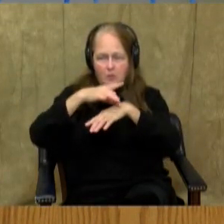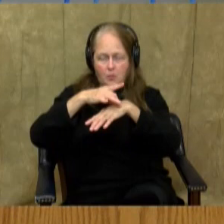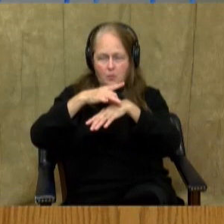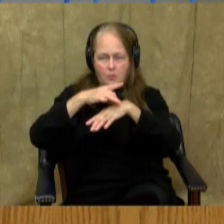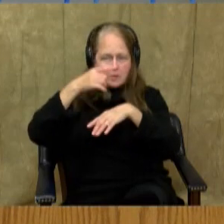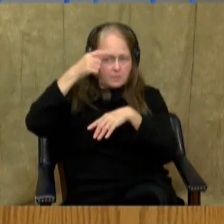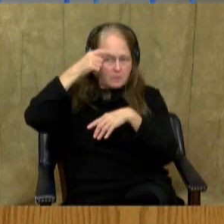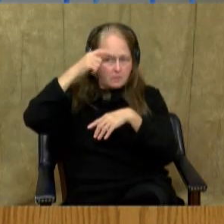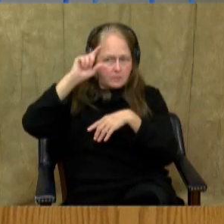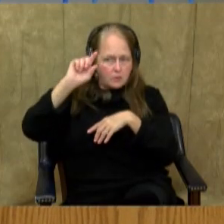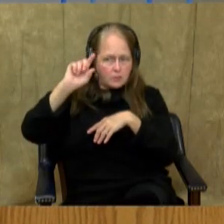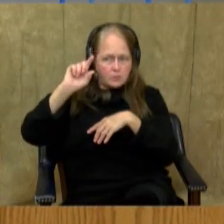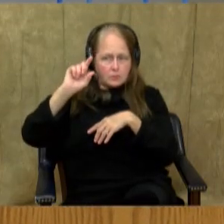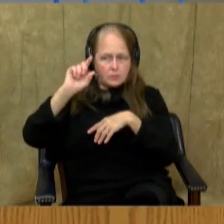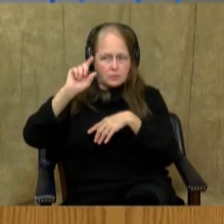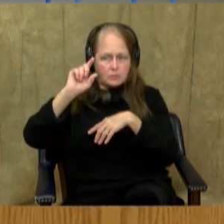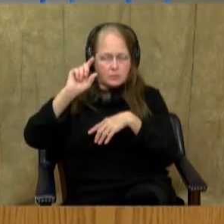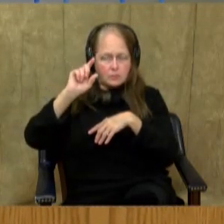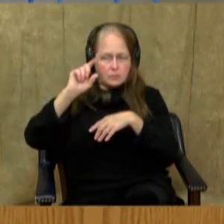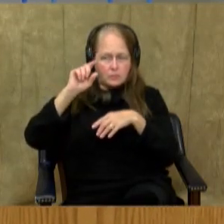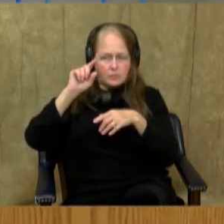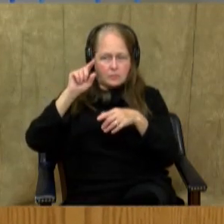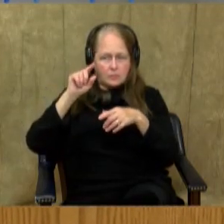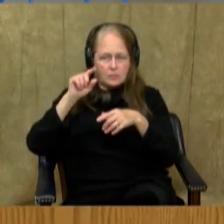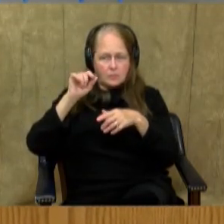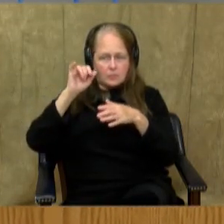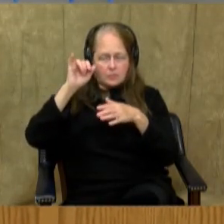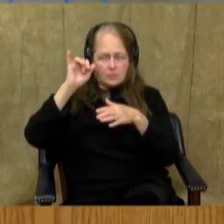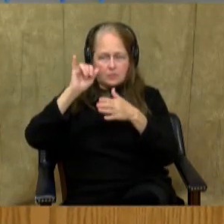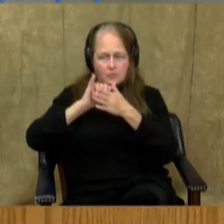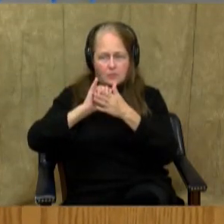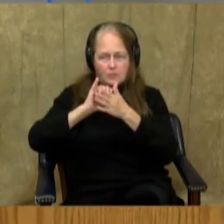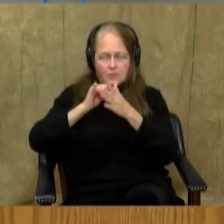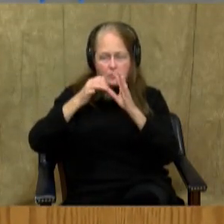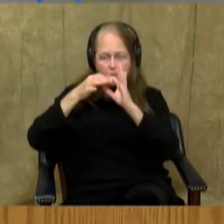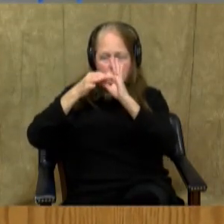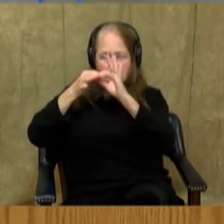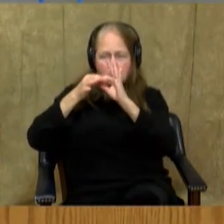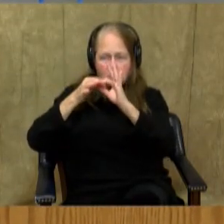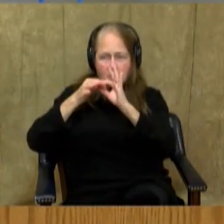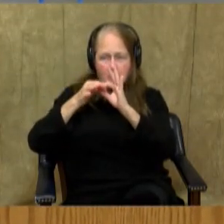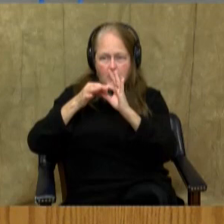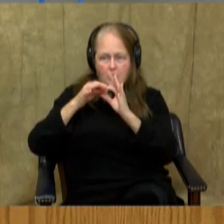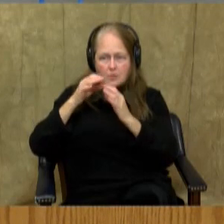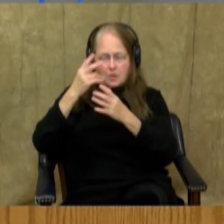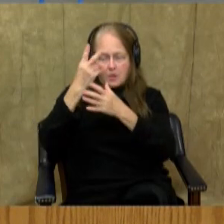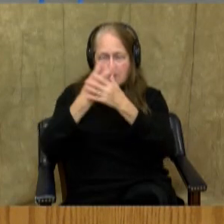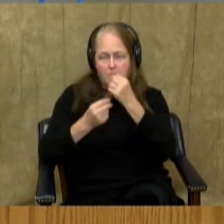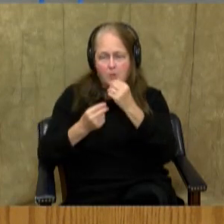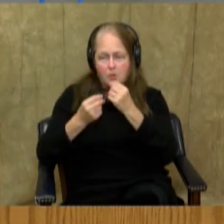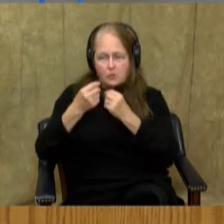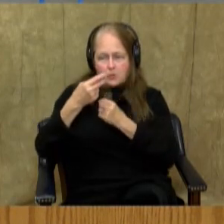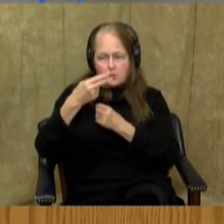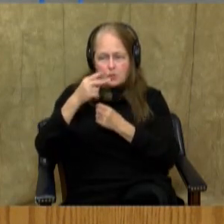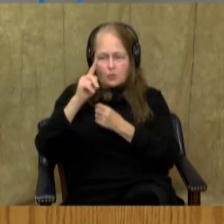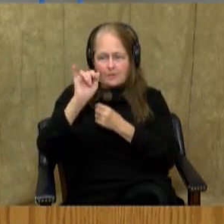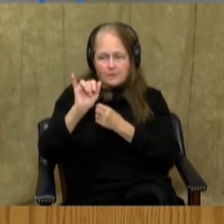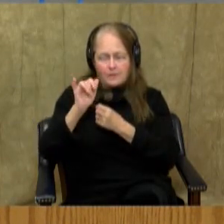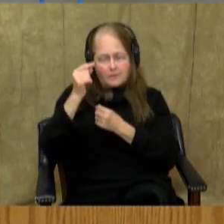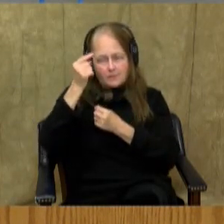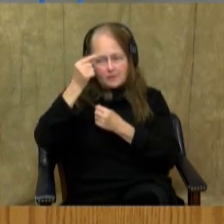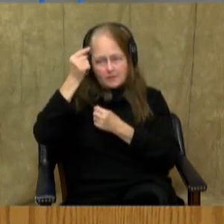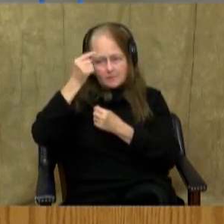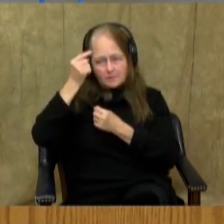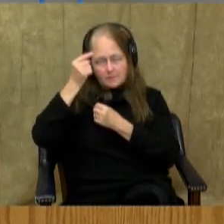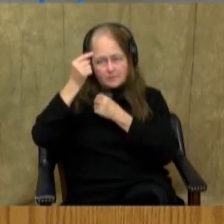and the moon. It's locked into orbit because of both of their gravity. Think about